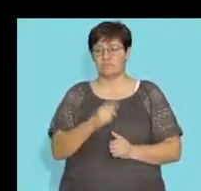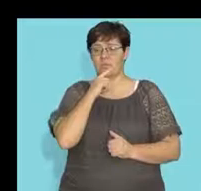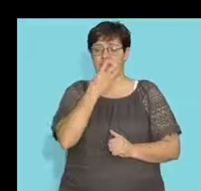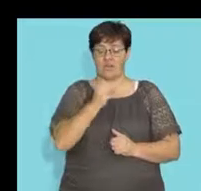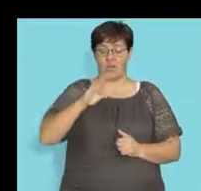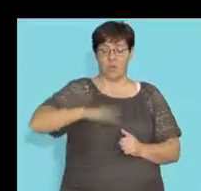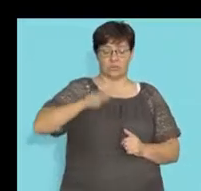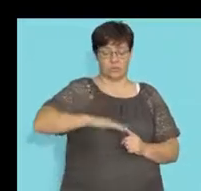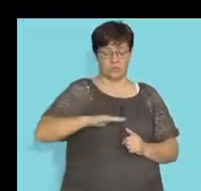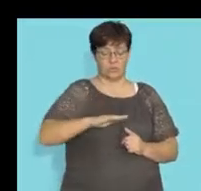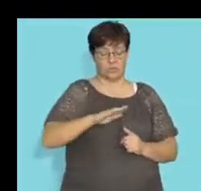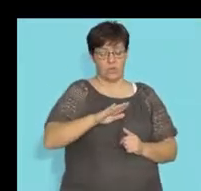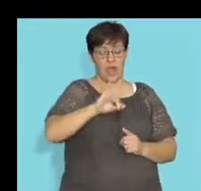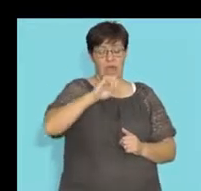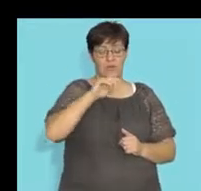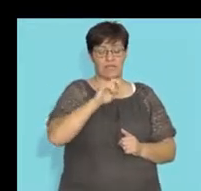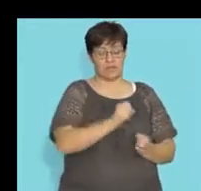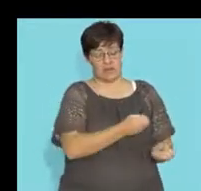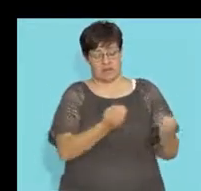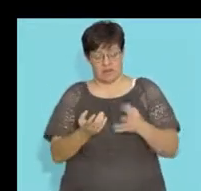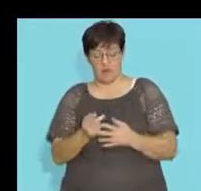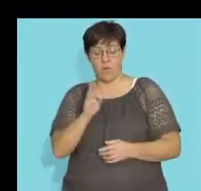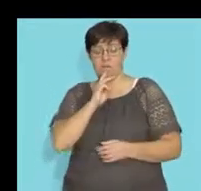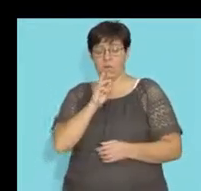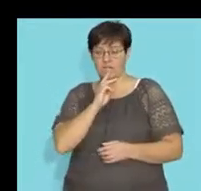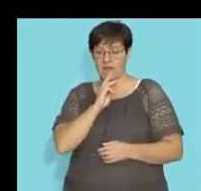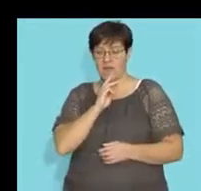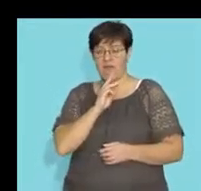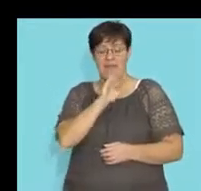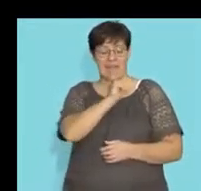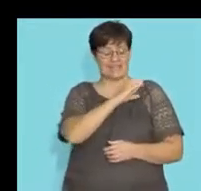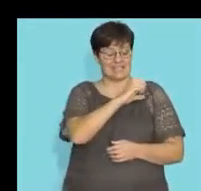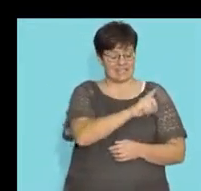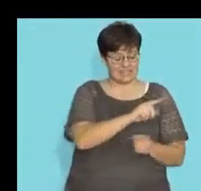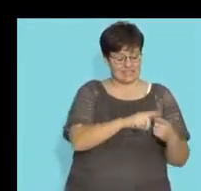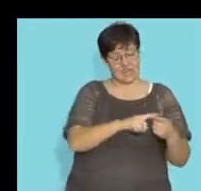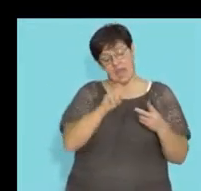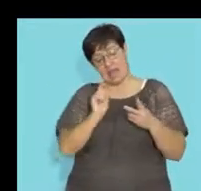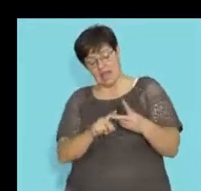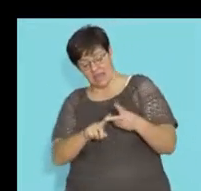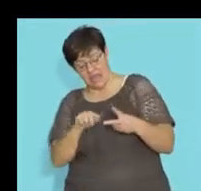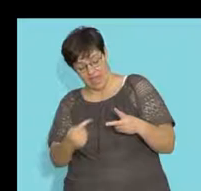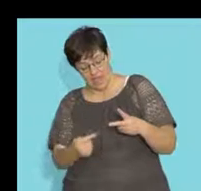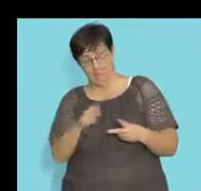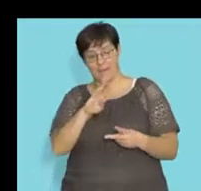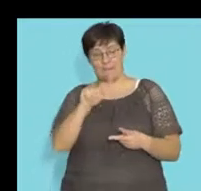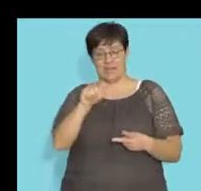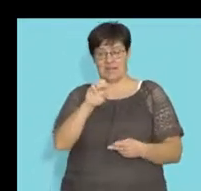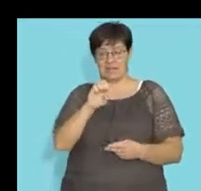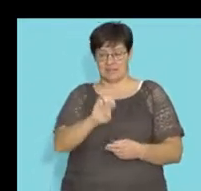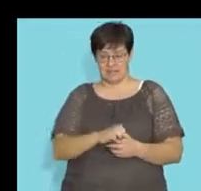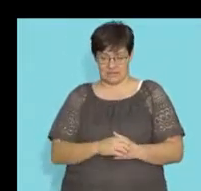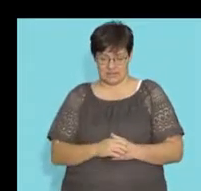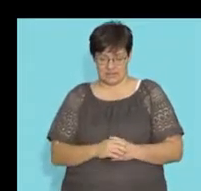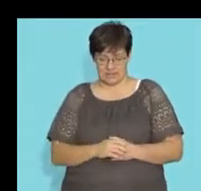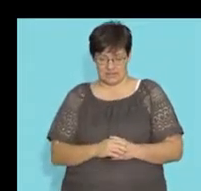So when we have the autoionization, water in the one instance will be an acid and water in